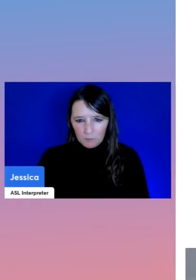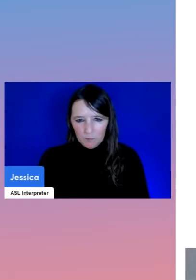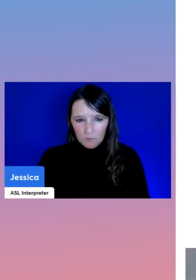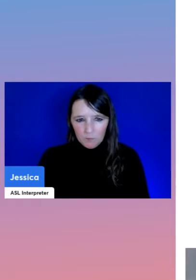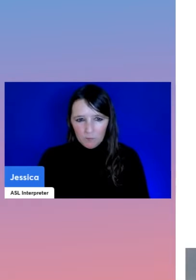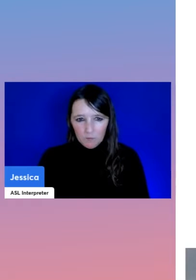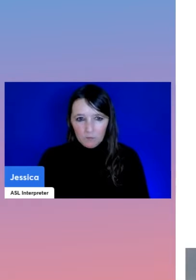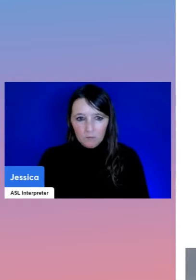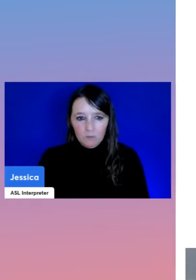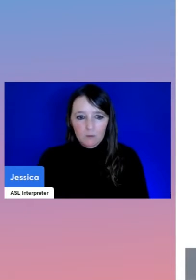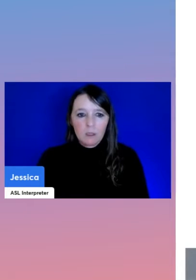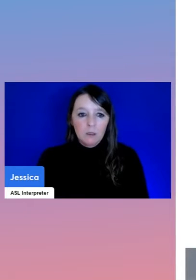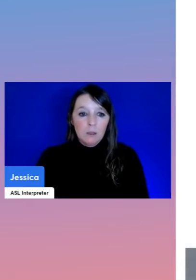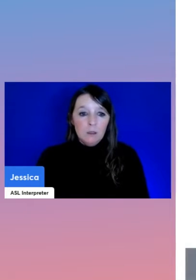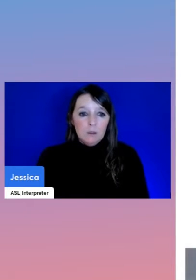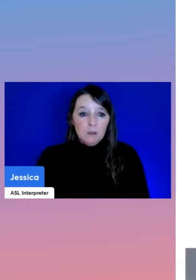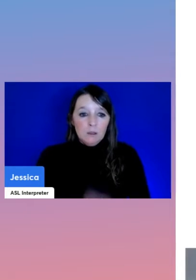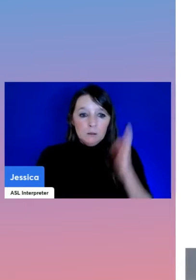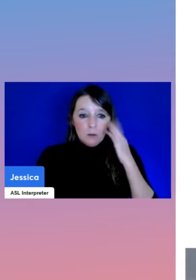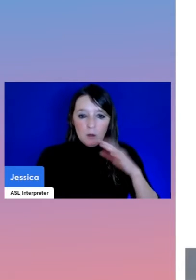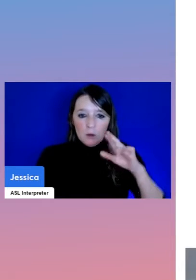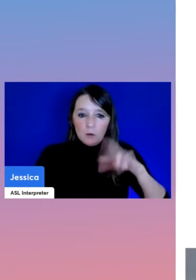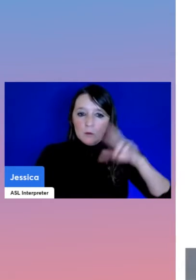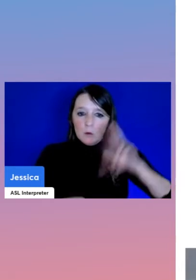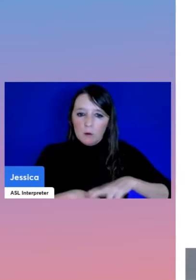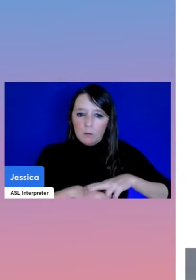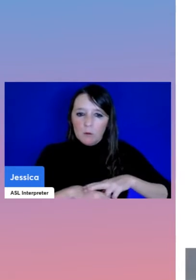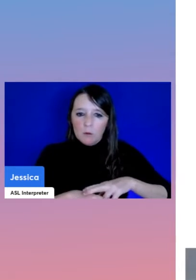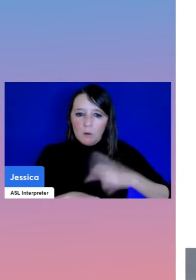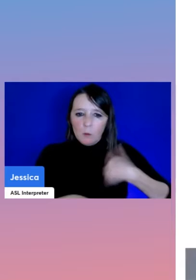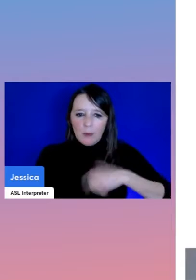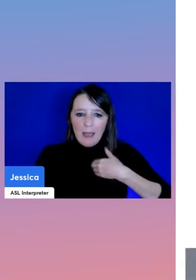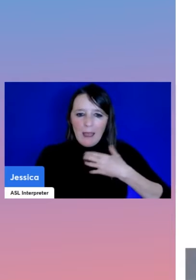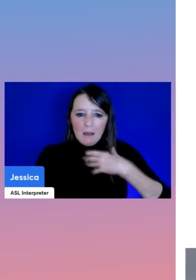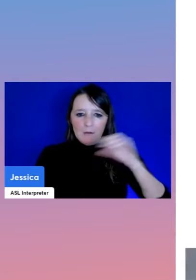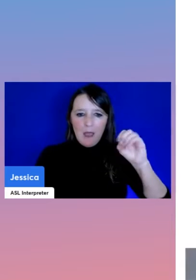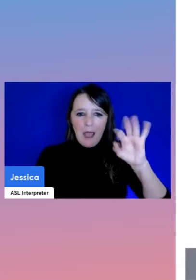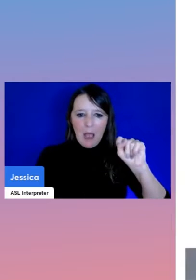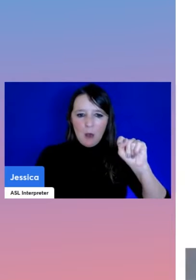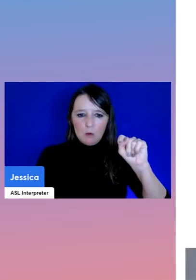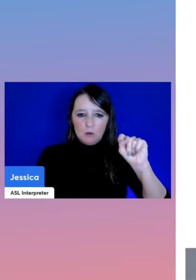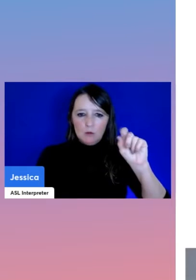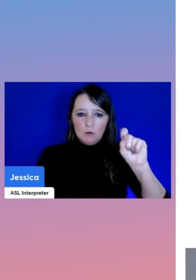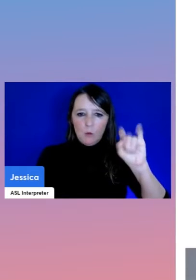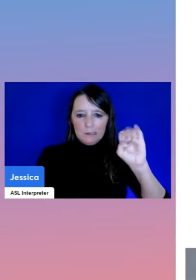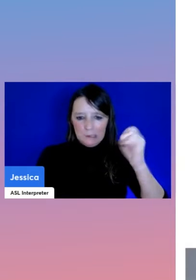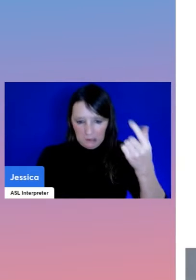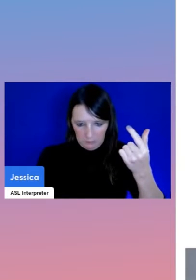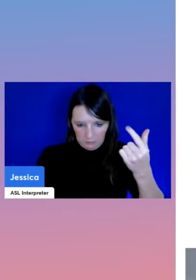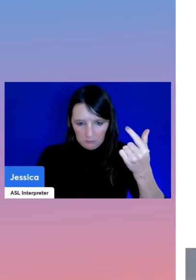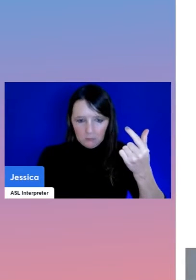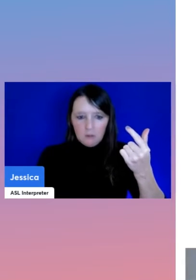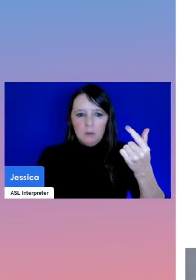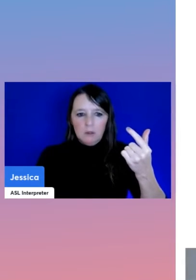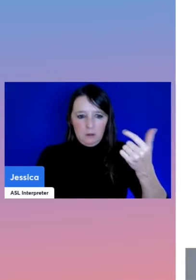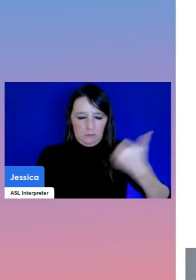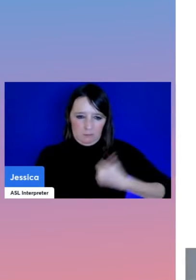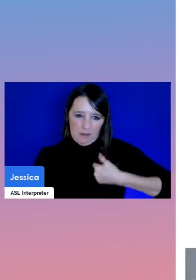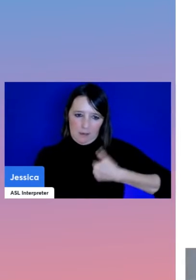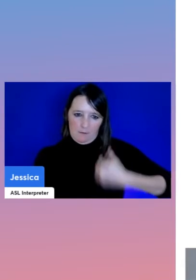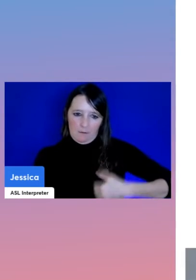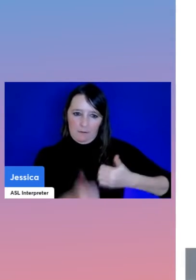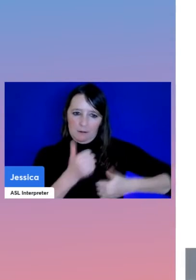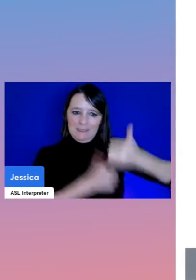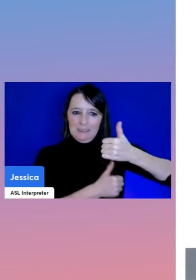So, as usual, Elif is outsourcing this slide to me, so I'll make the introduction. Here it goes. I am a senior solution architect with